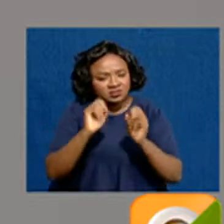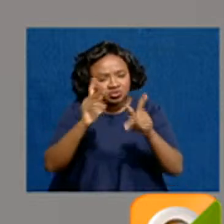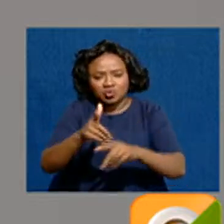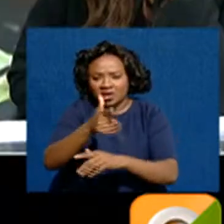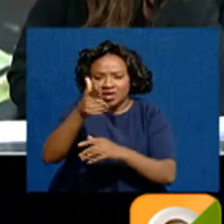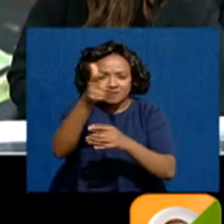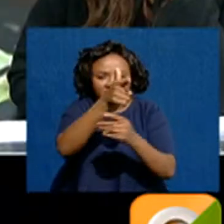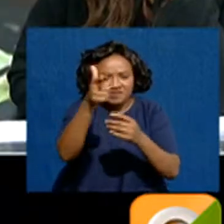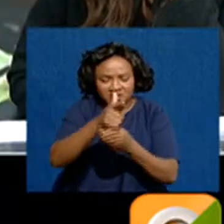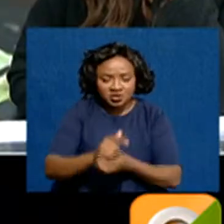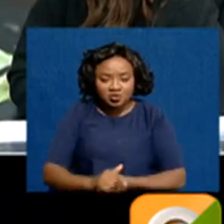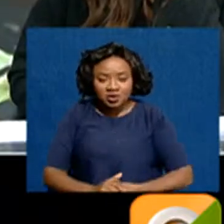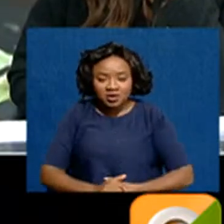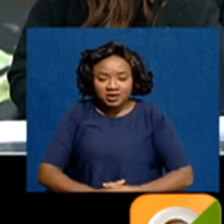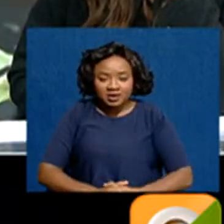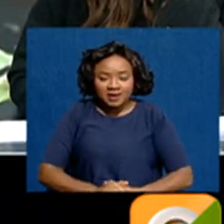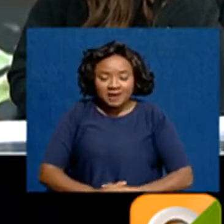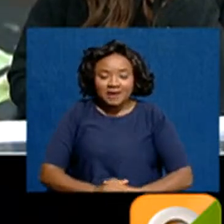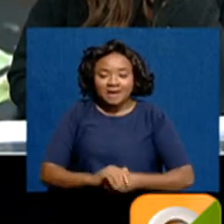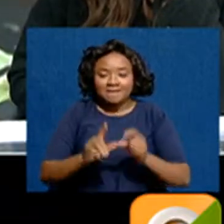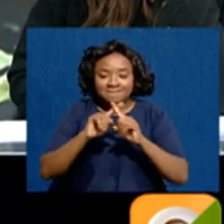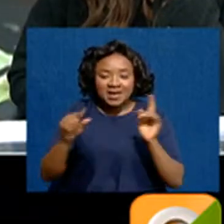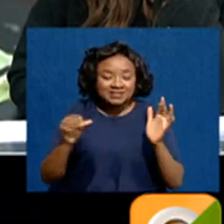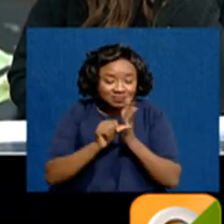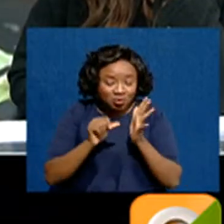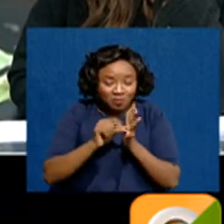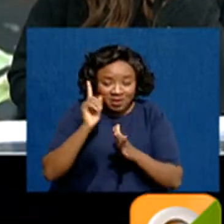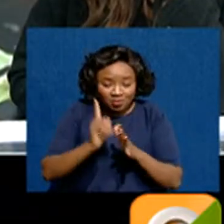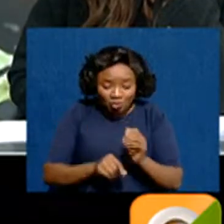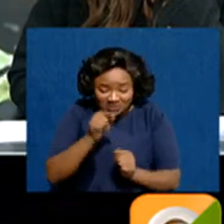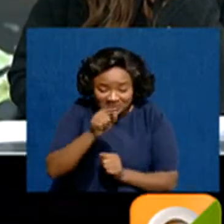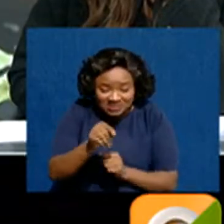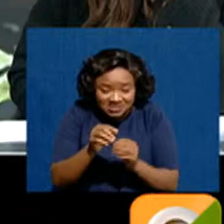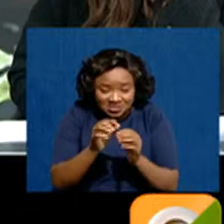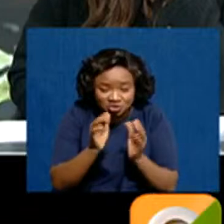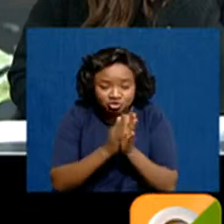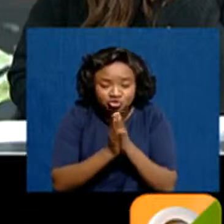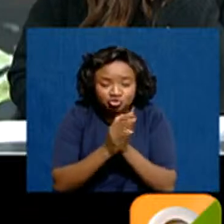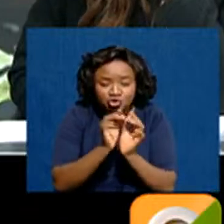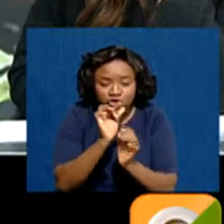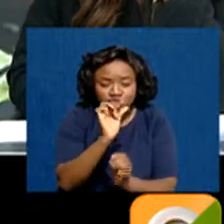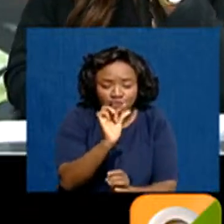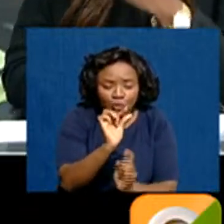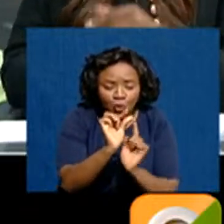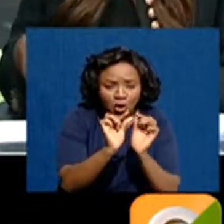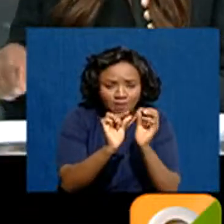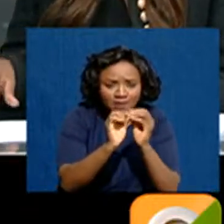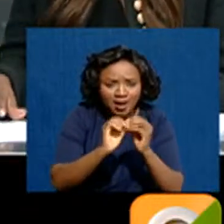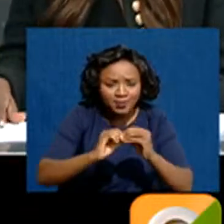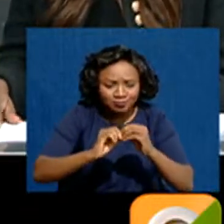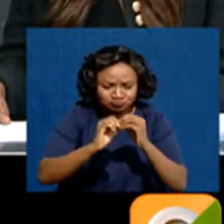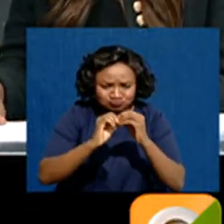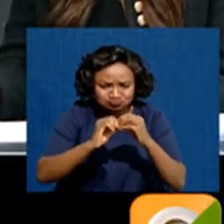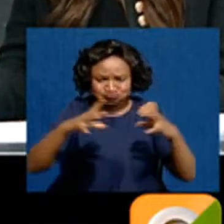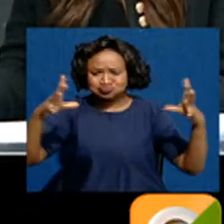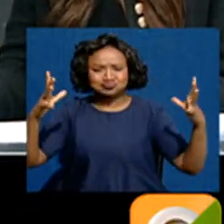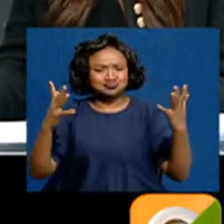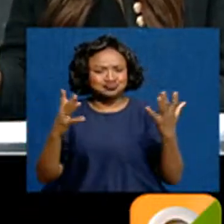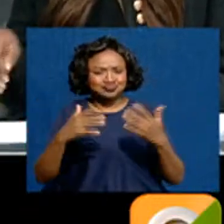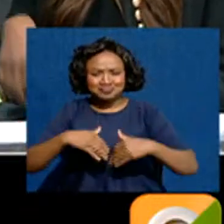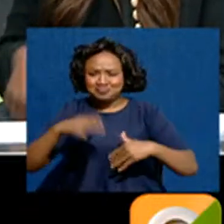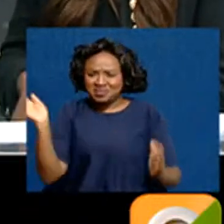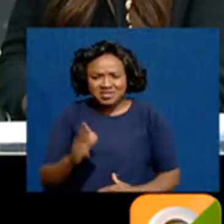take the problem is to amplify a small story and make it's everything about the airport. The airport